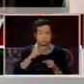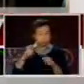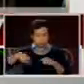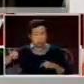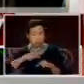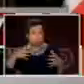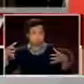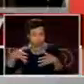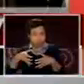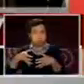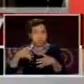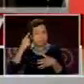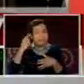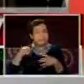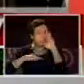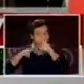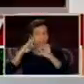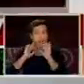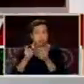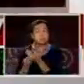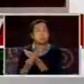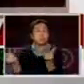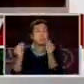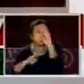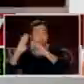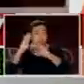may problema. Dibigyan natin ng solusyon ang problema.